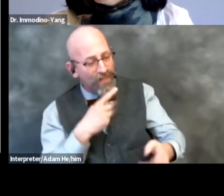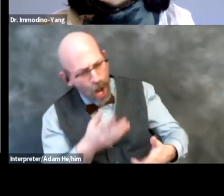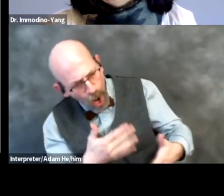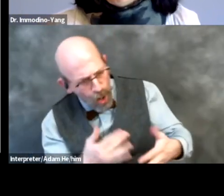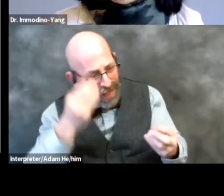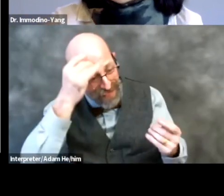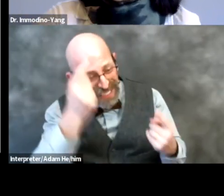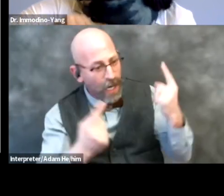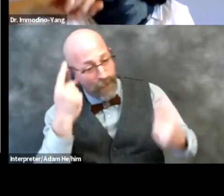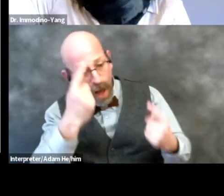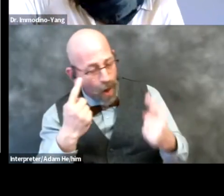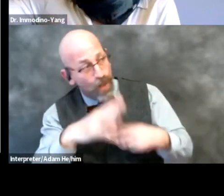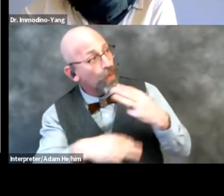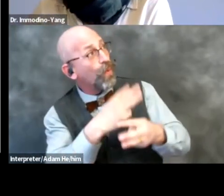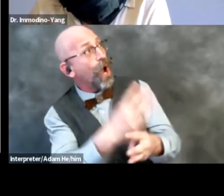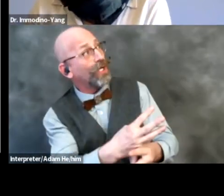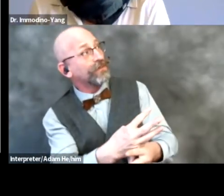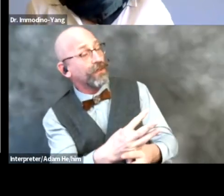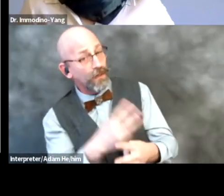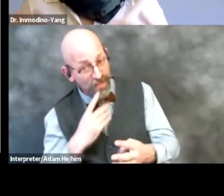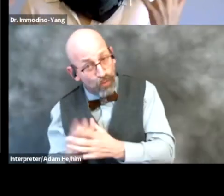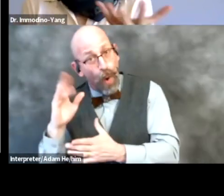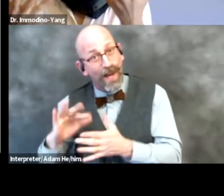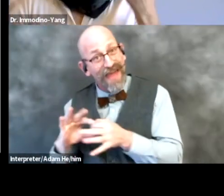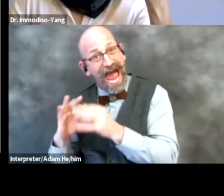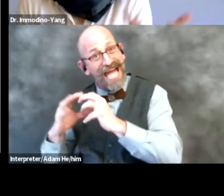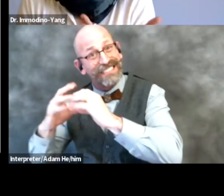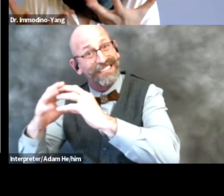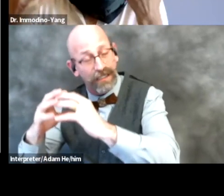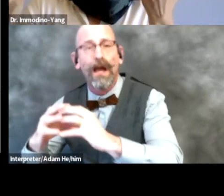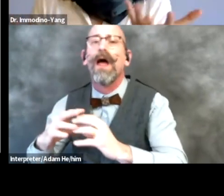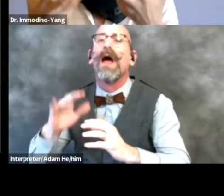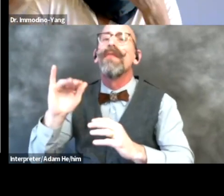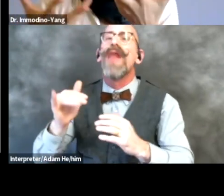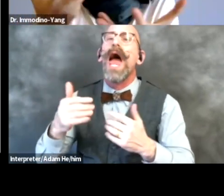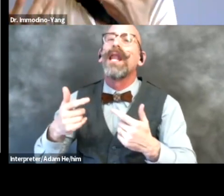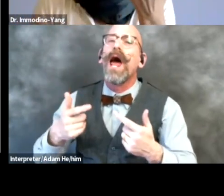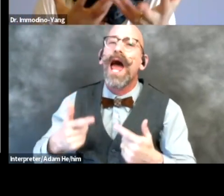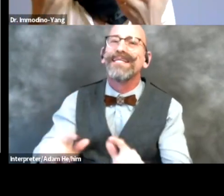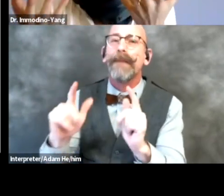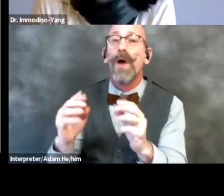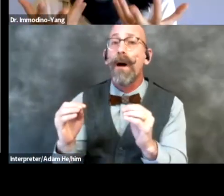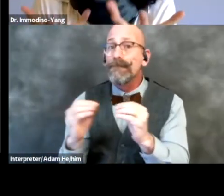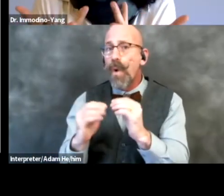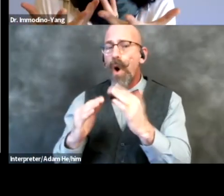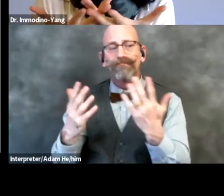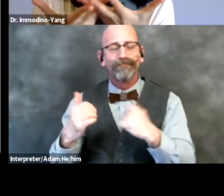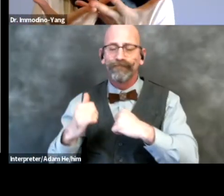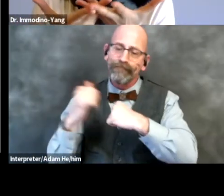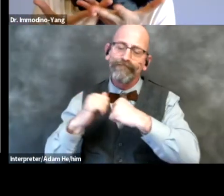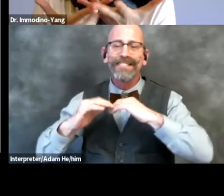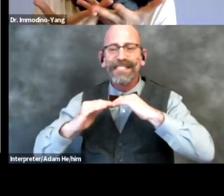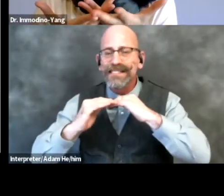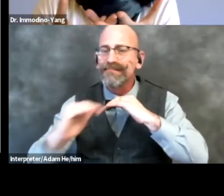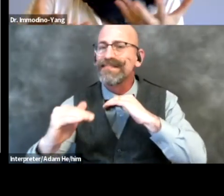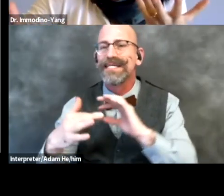the world, is enabling a more stable, interconnected, coordinated